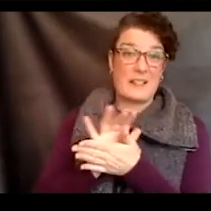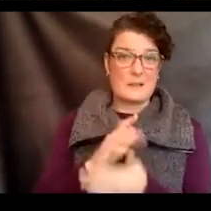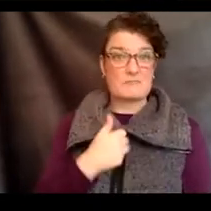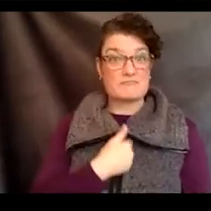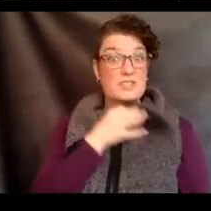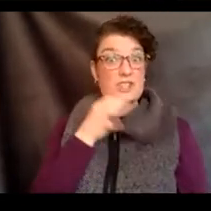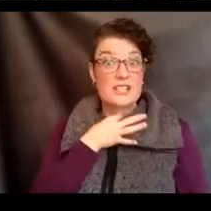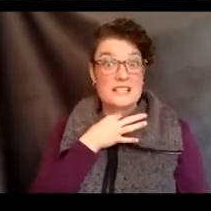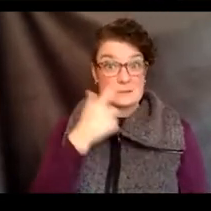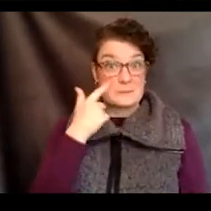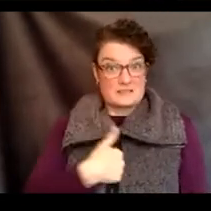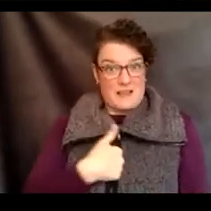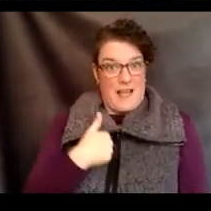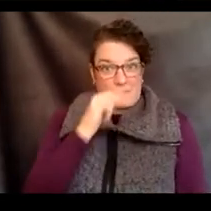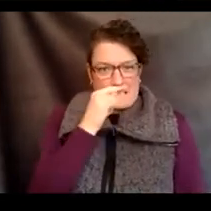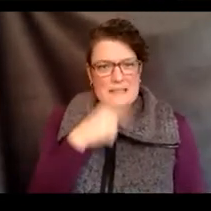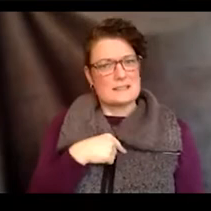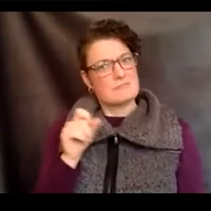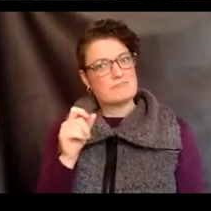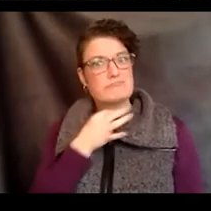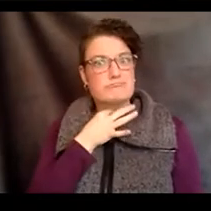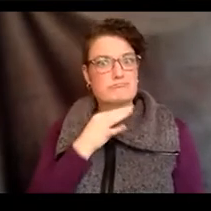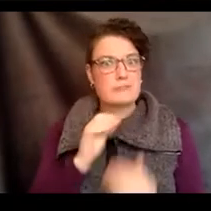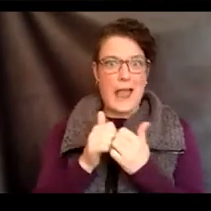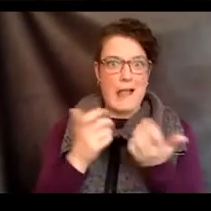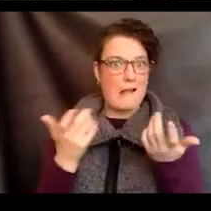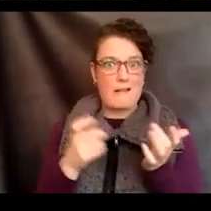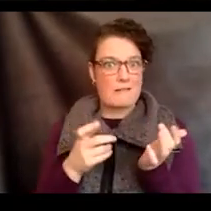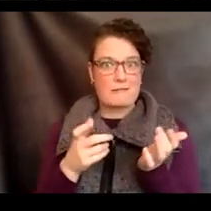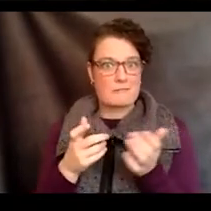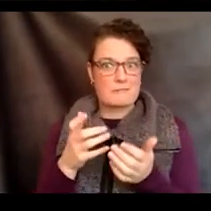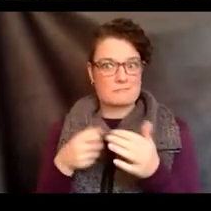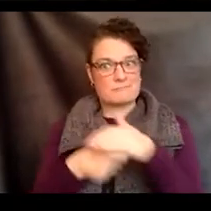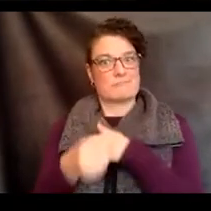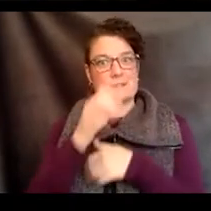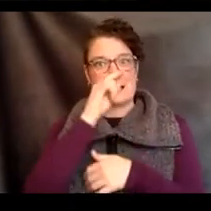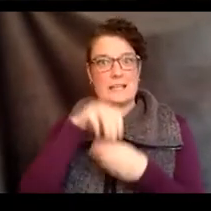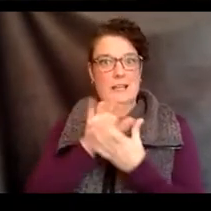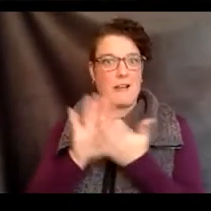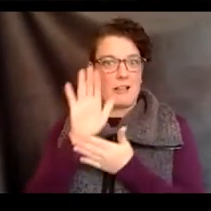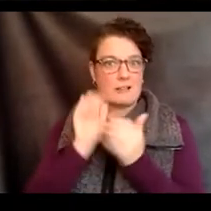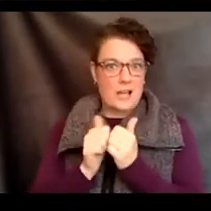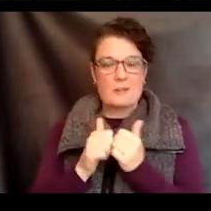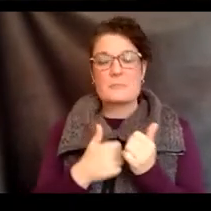having kids and wondering, like, what does it take to get a kid into college? And something that I noticed was that,